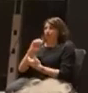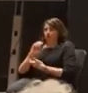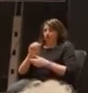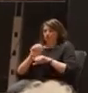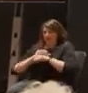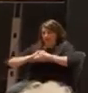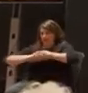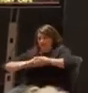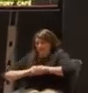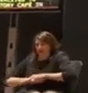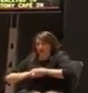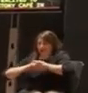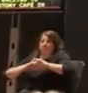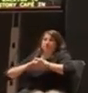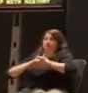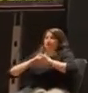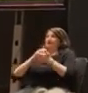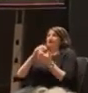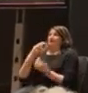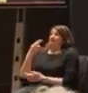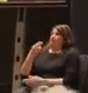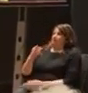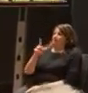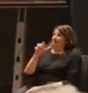HistoryLink on the third Wednesday of every month.